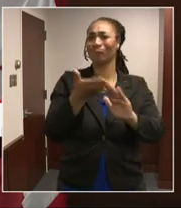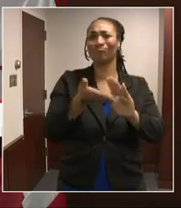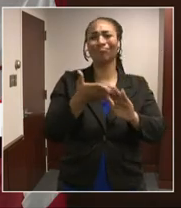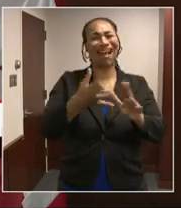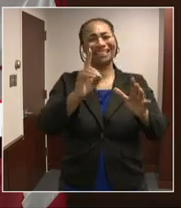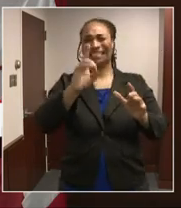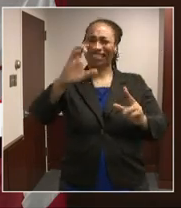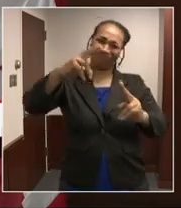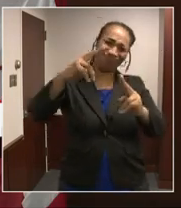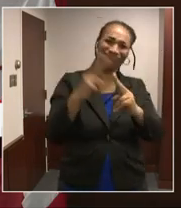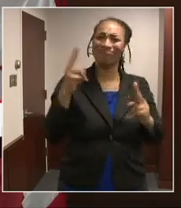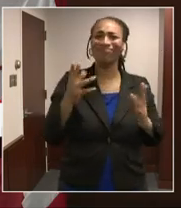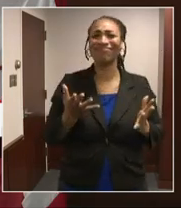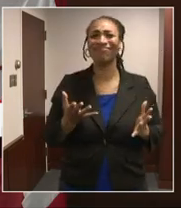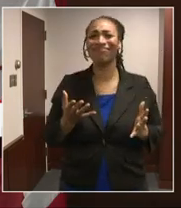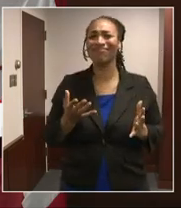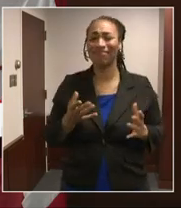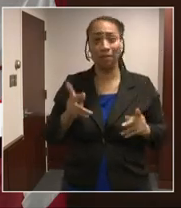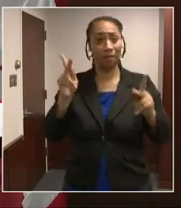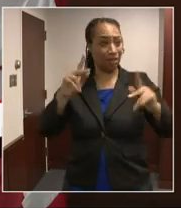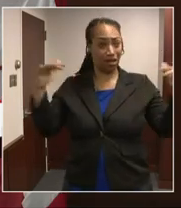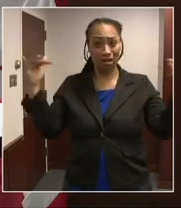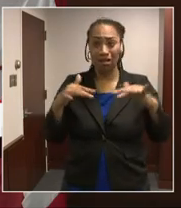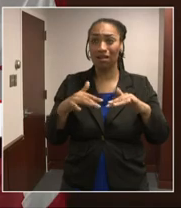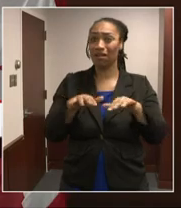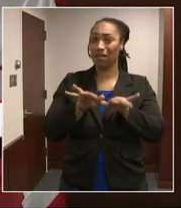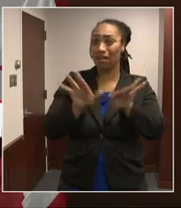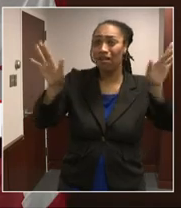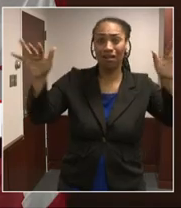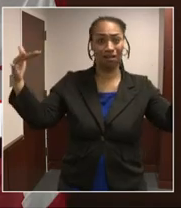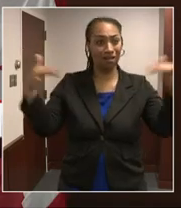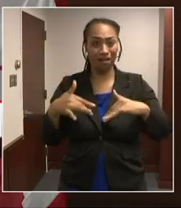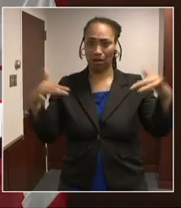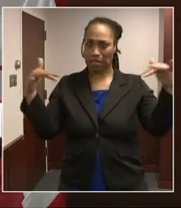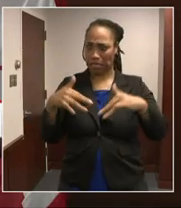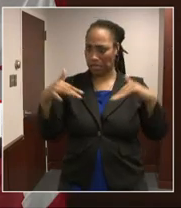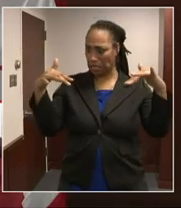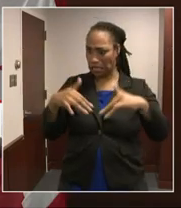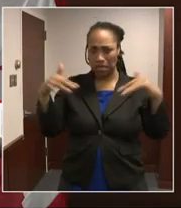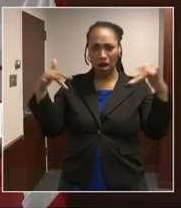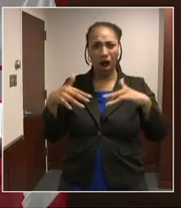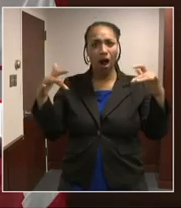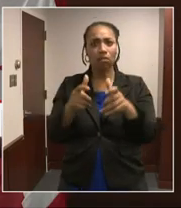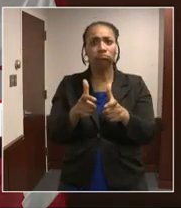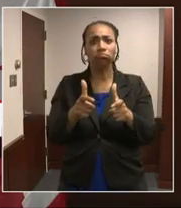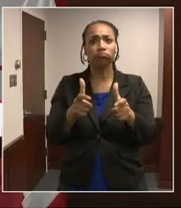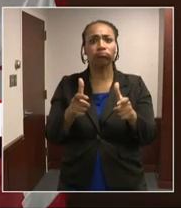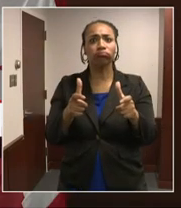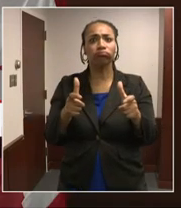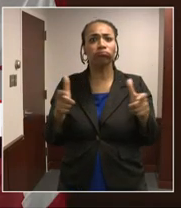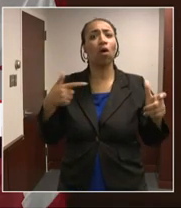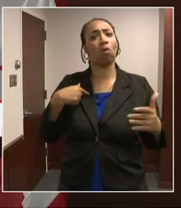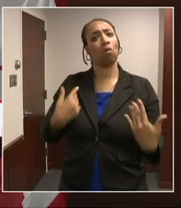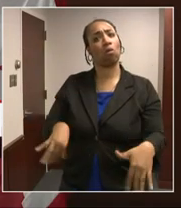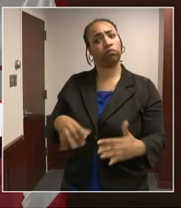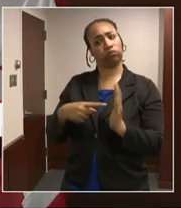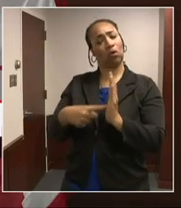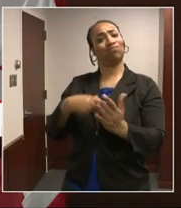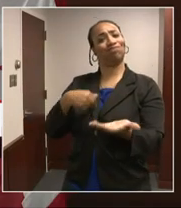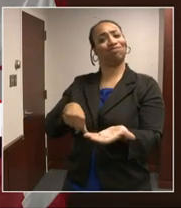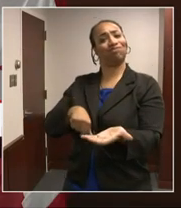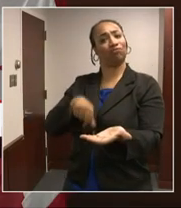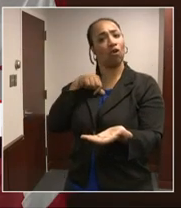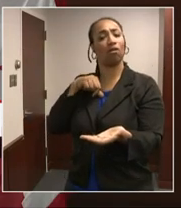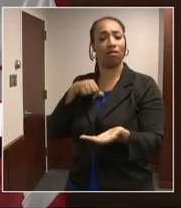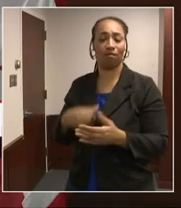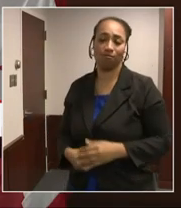nation. So those are big things, and we're proud of that. Yes. Mayor, going off of that, when you went